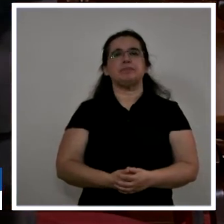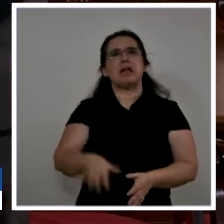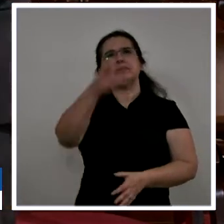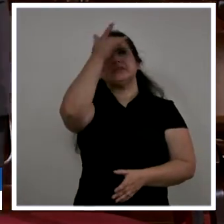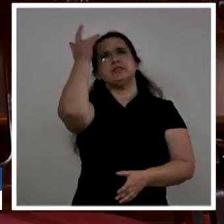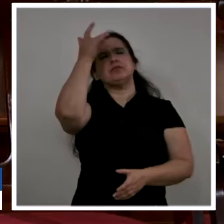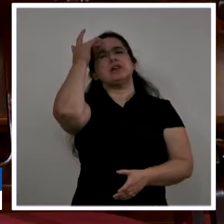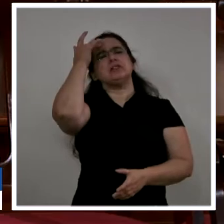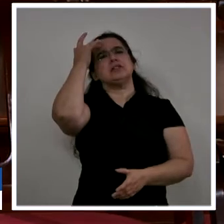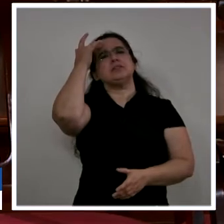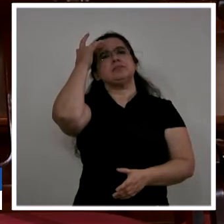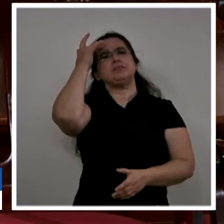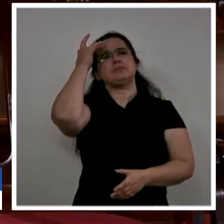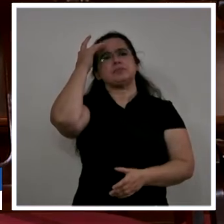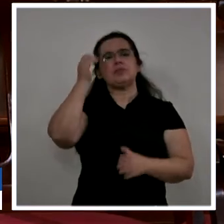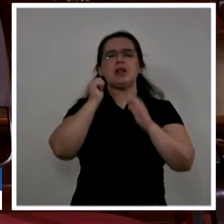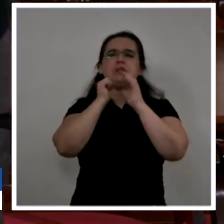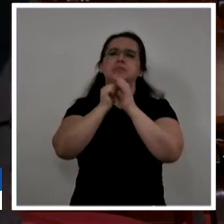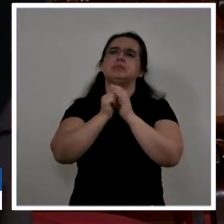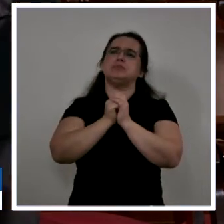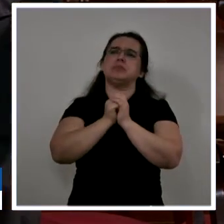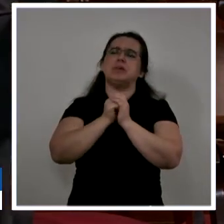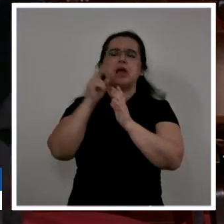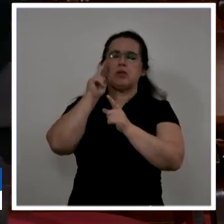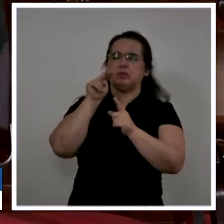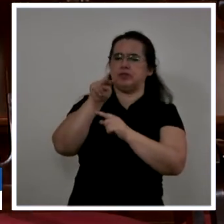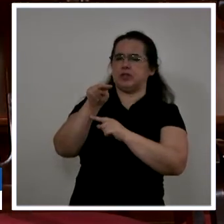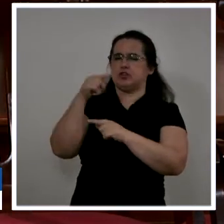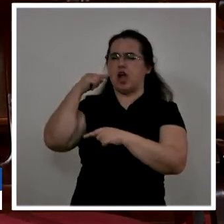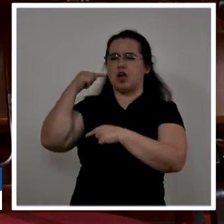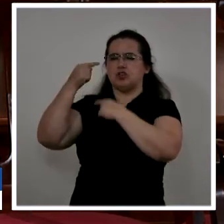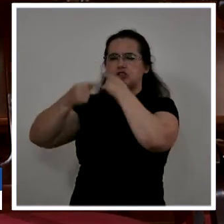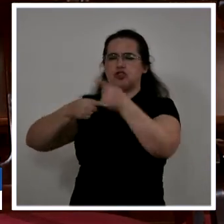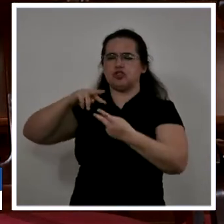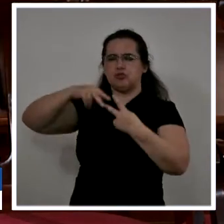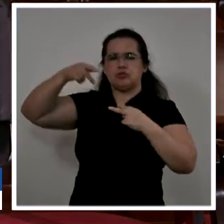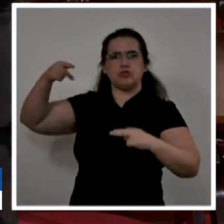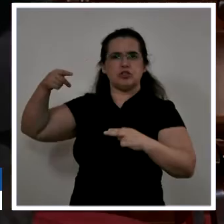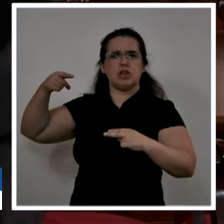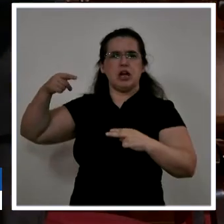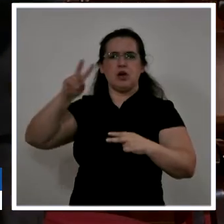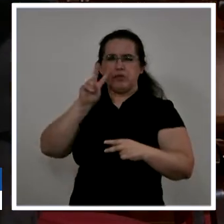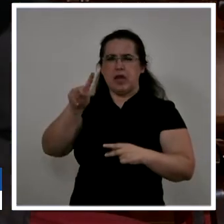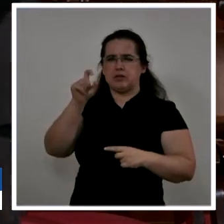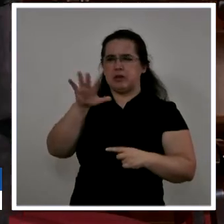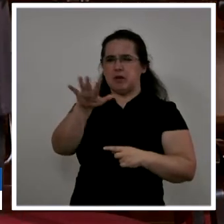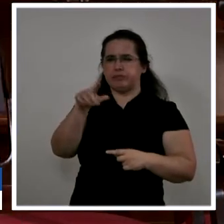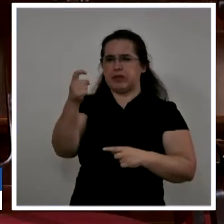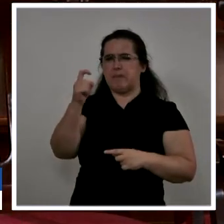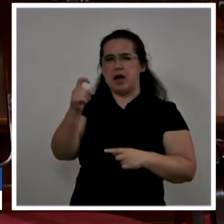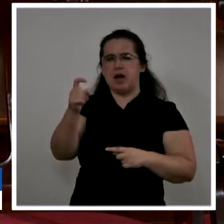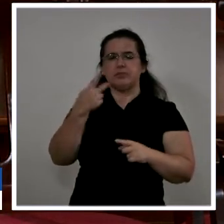fácil nós pegarmos e olharmos para a parte má da genealogia e não olhar para a parte boa. We know that